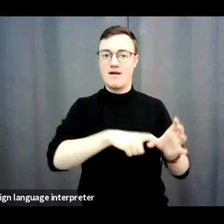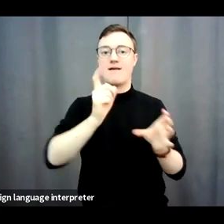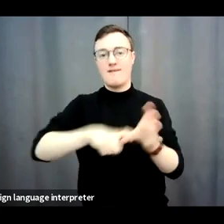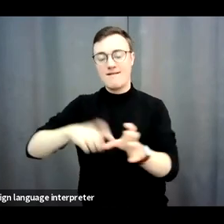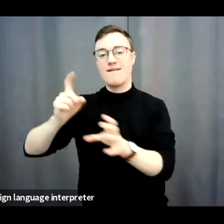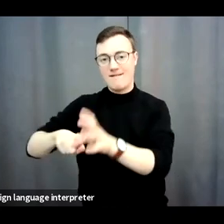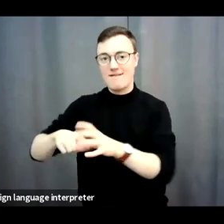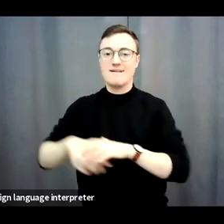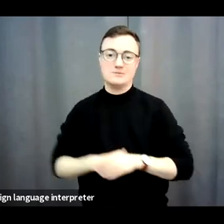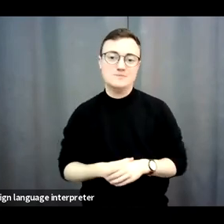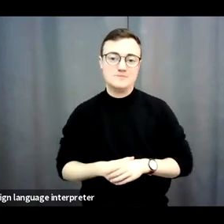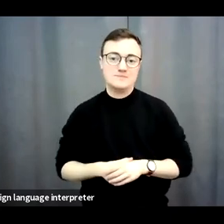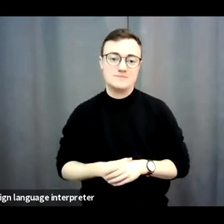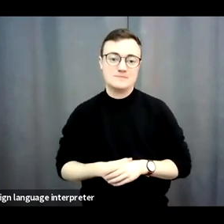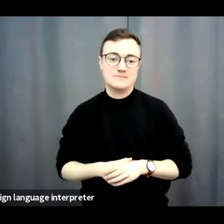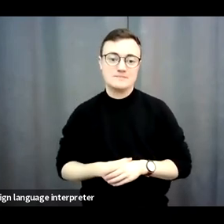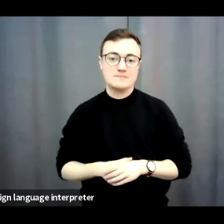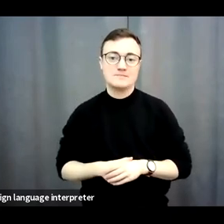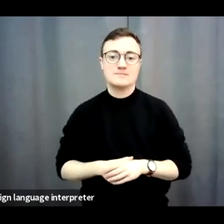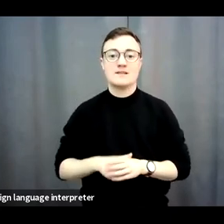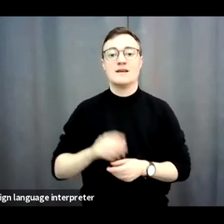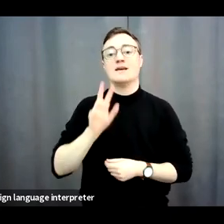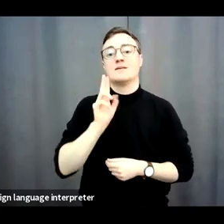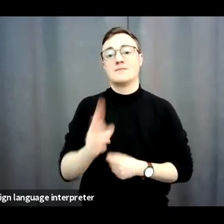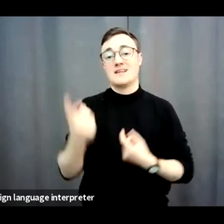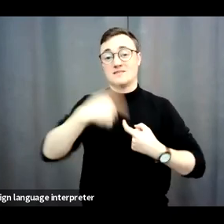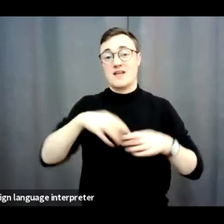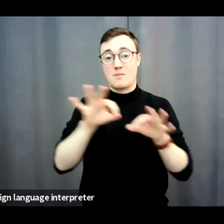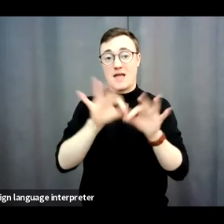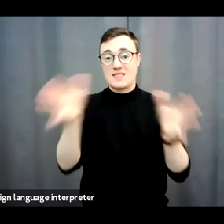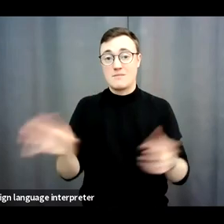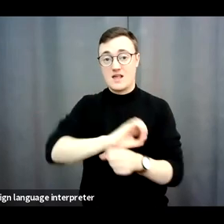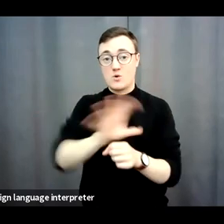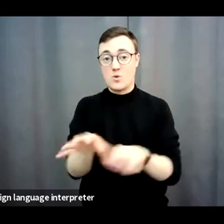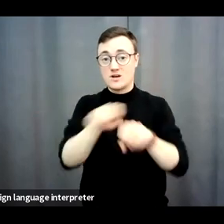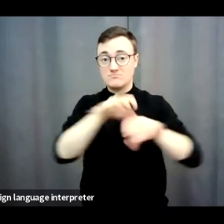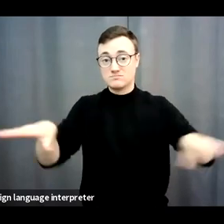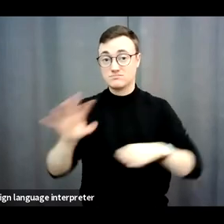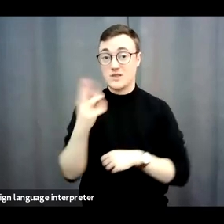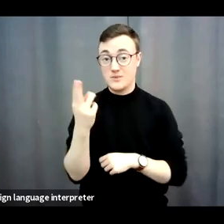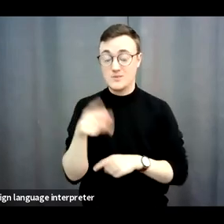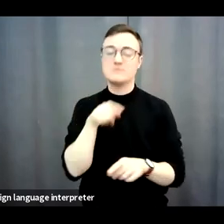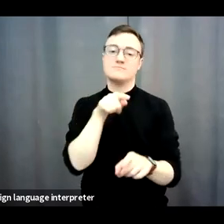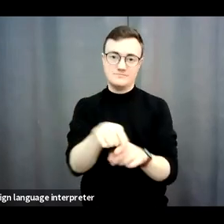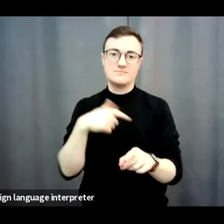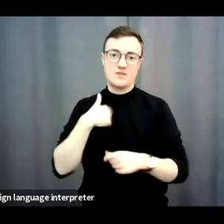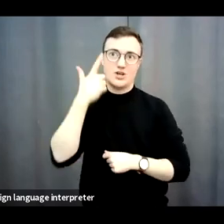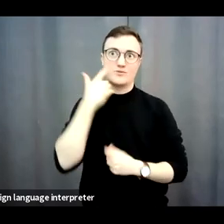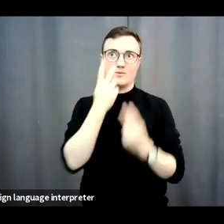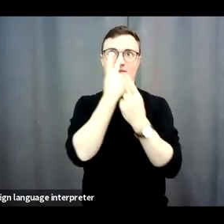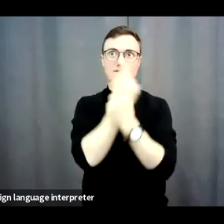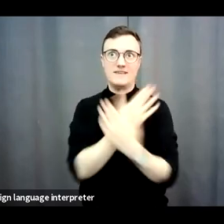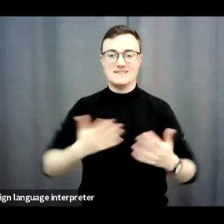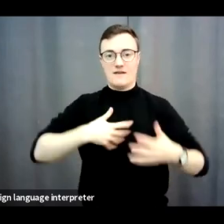And lastly, also the pandemic that we're in right now has, I think, shown why it is